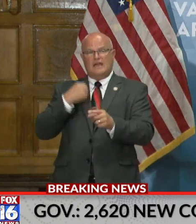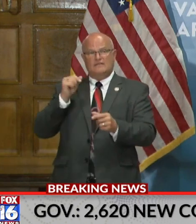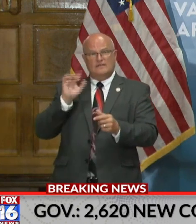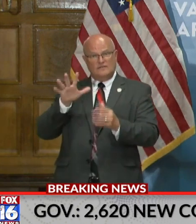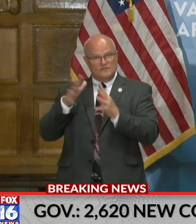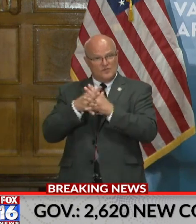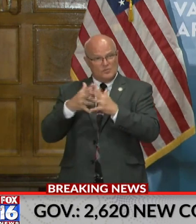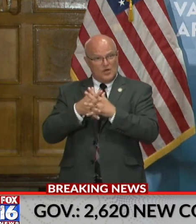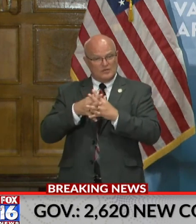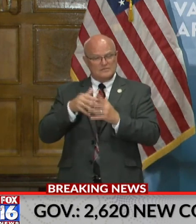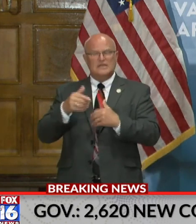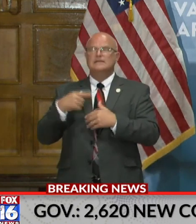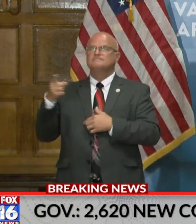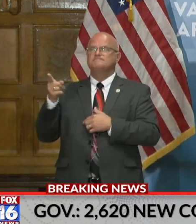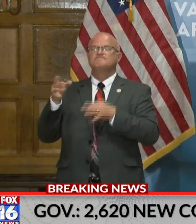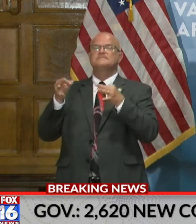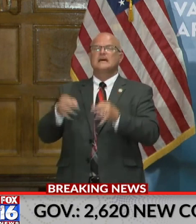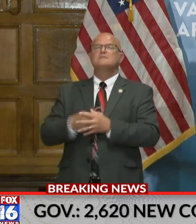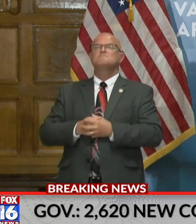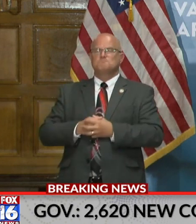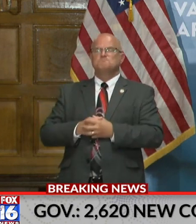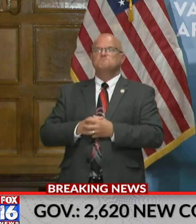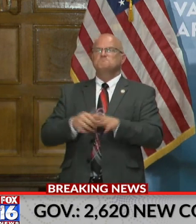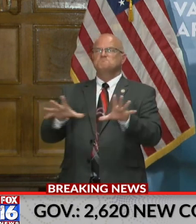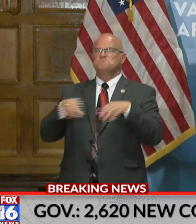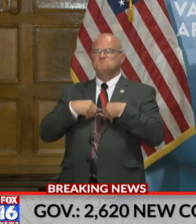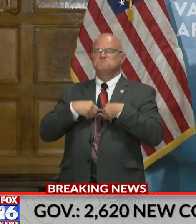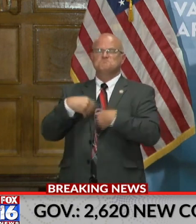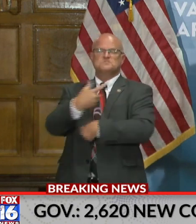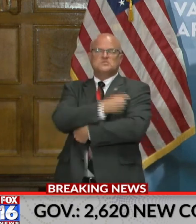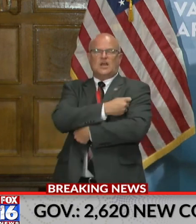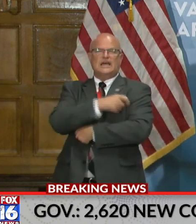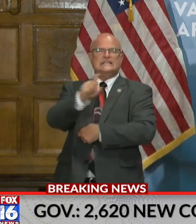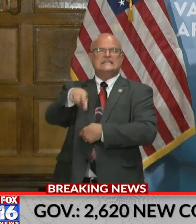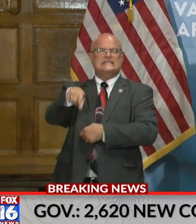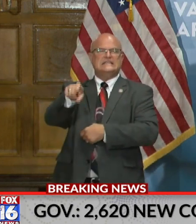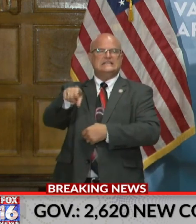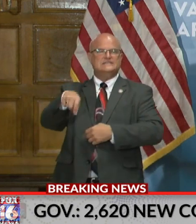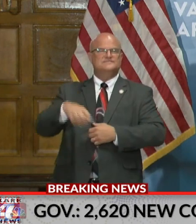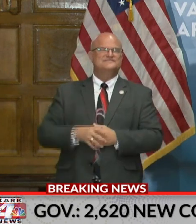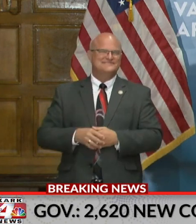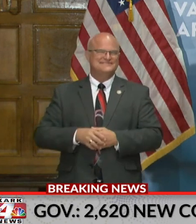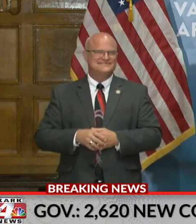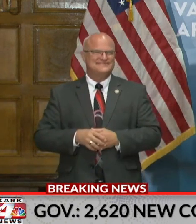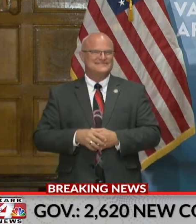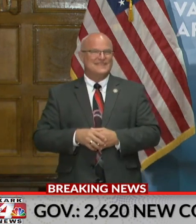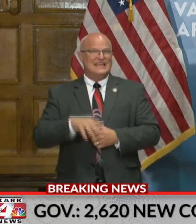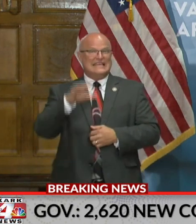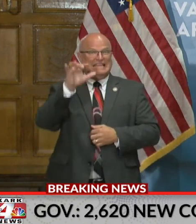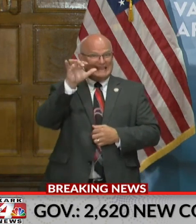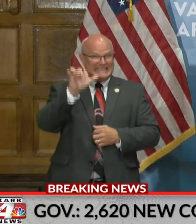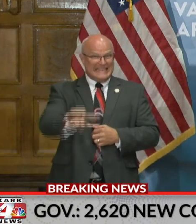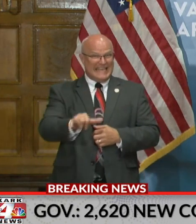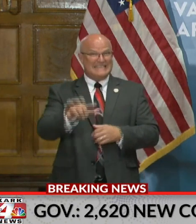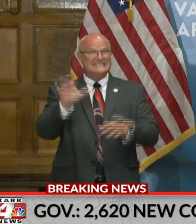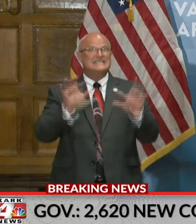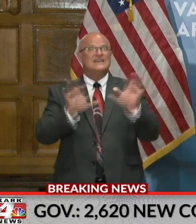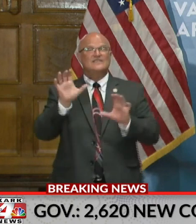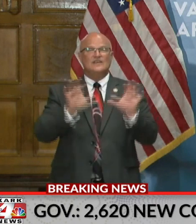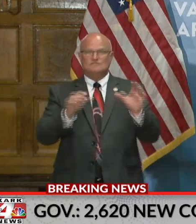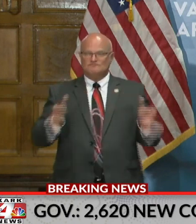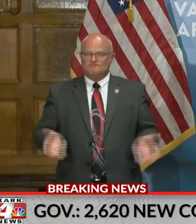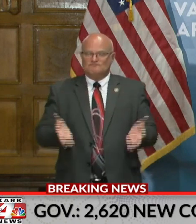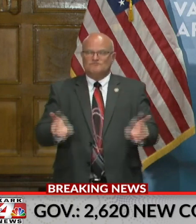his football season, he decided, you know what, I think this is a good idea. I probably do need to get the vaccine. Those are the conversations that